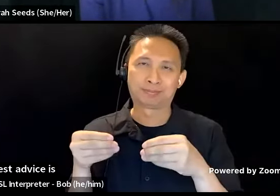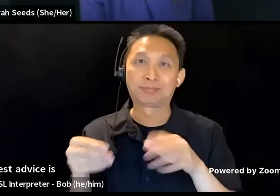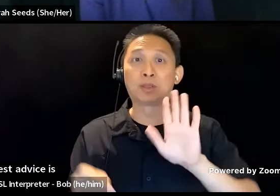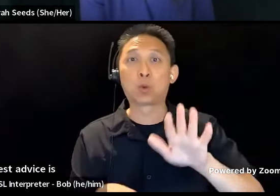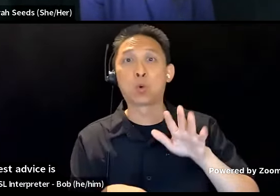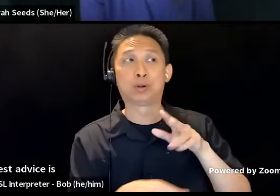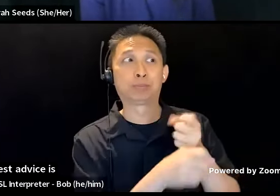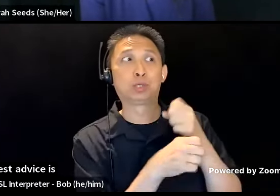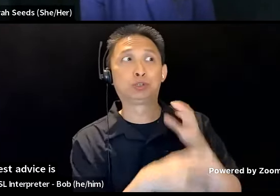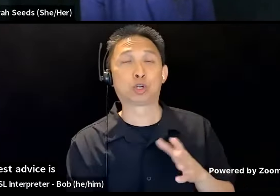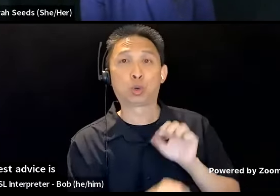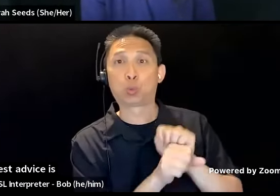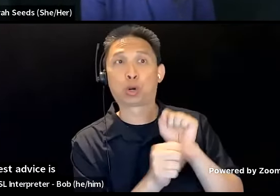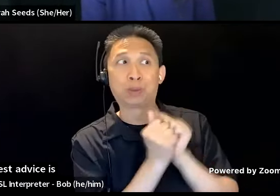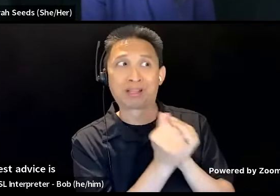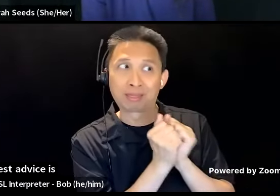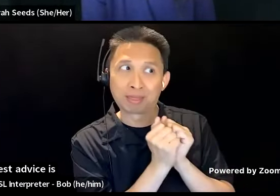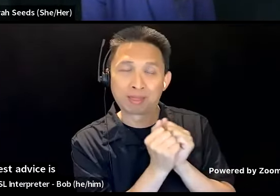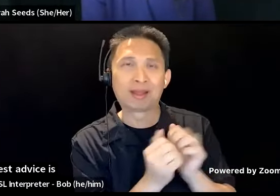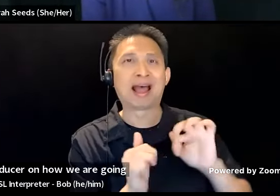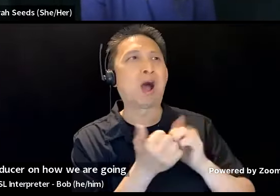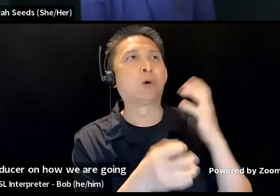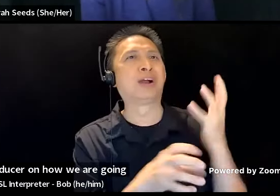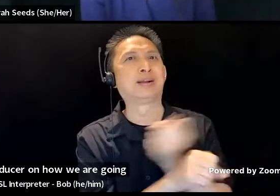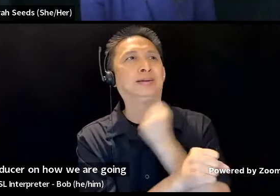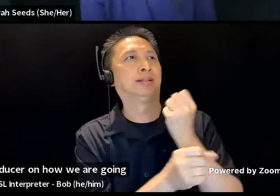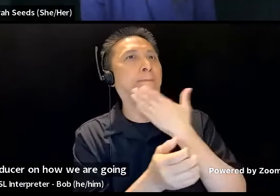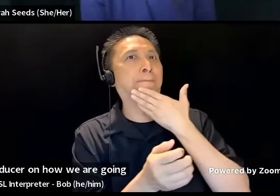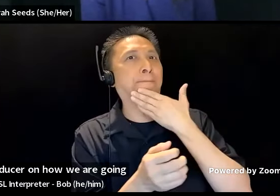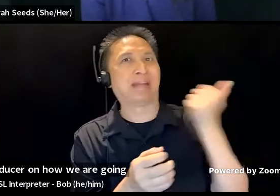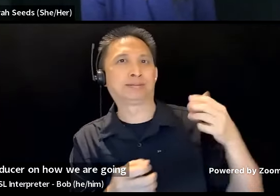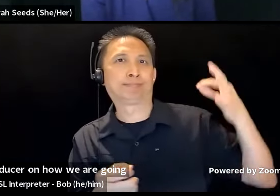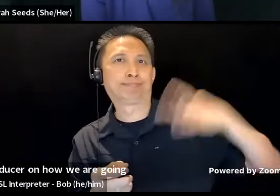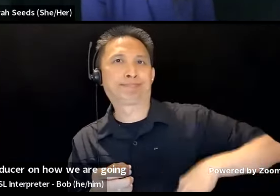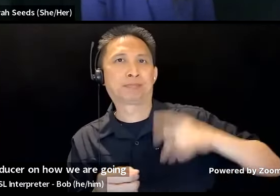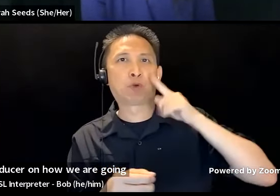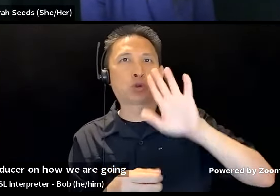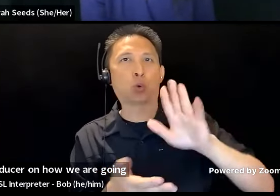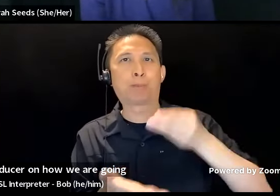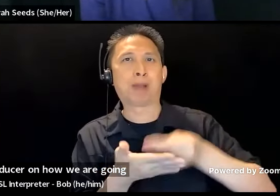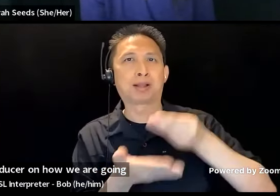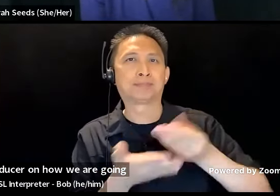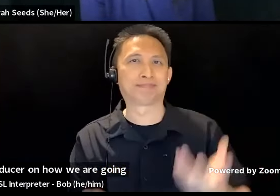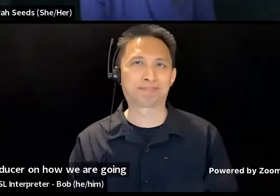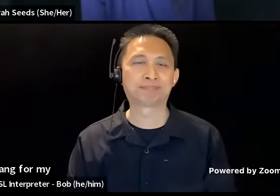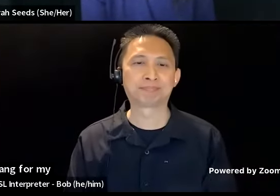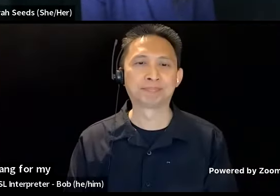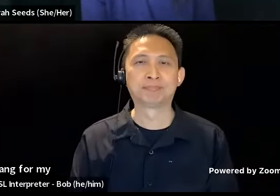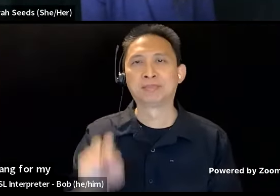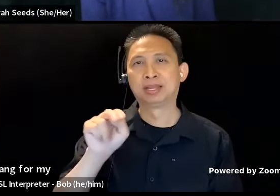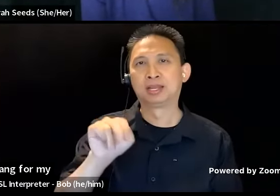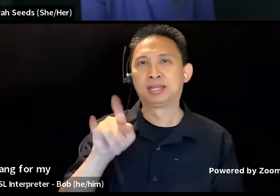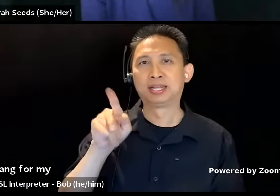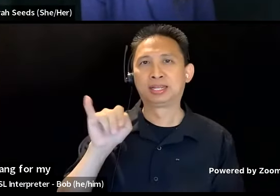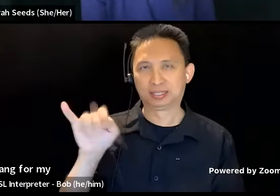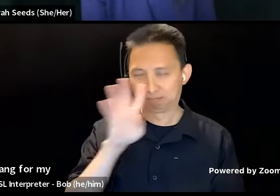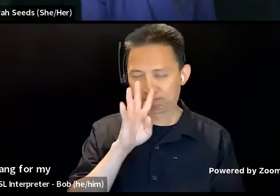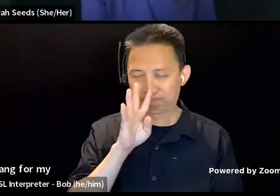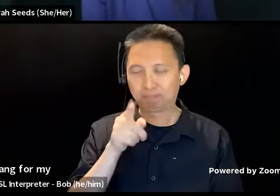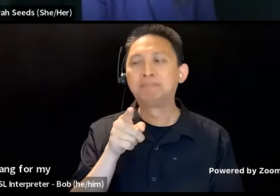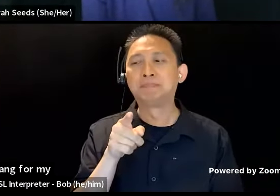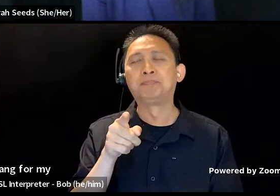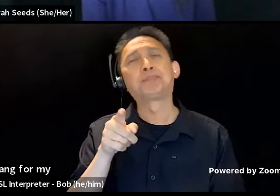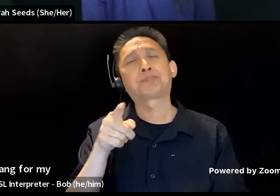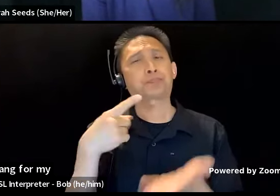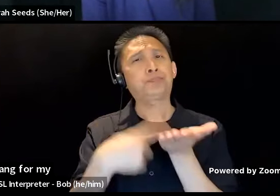going to get the best bang for my buck? So you're talking about when, you know, things go wrong. Like what, can you give